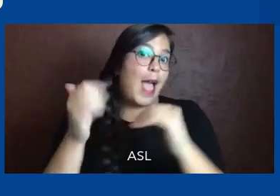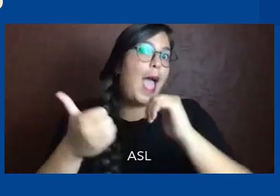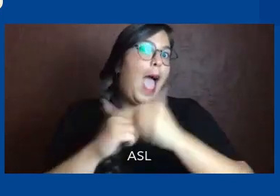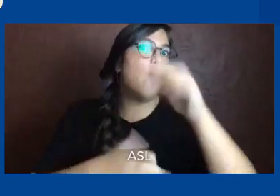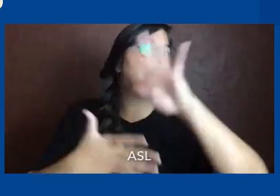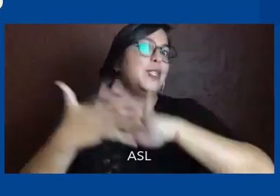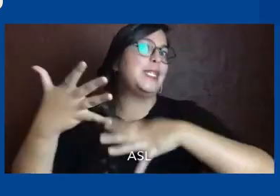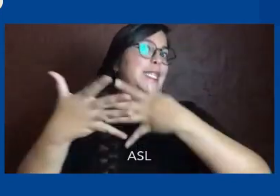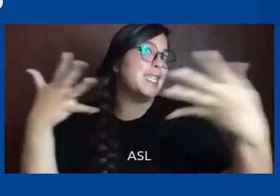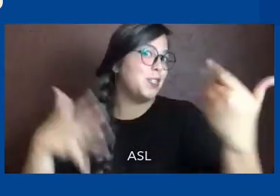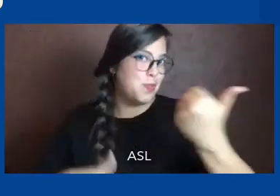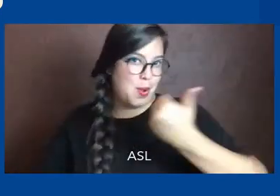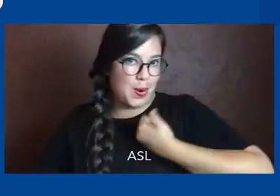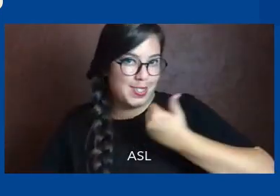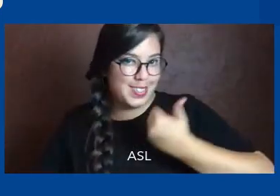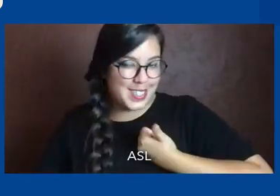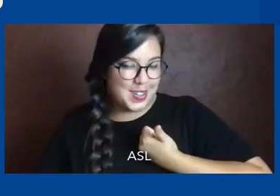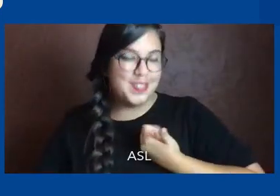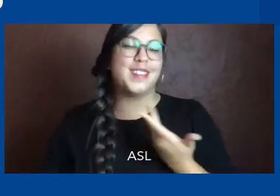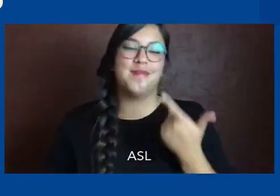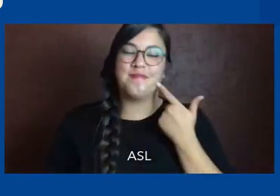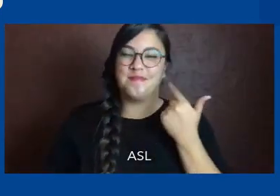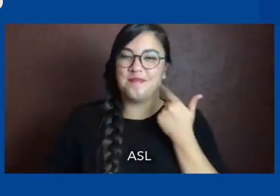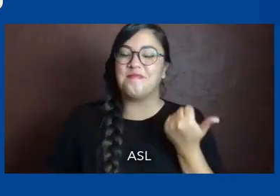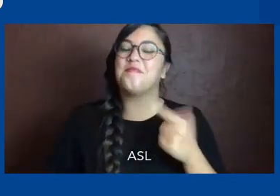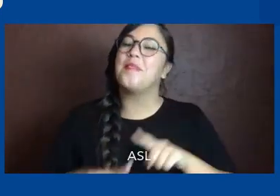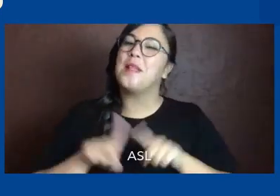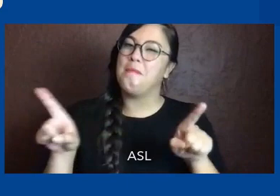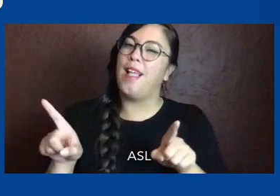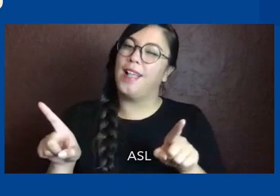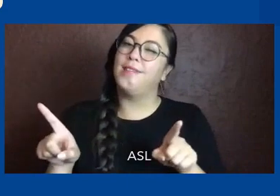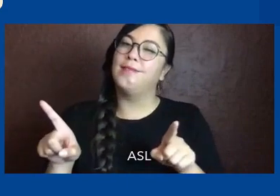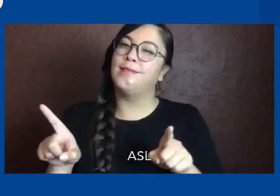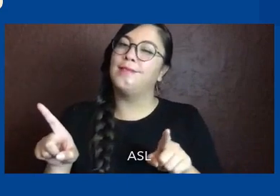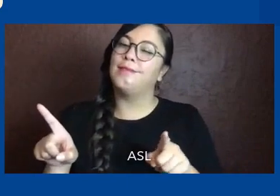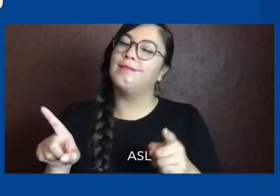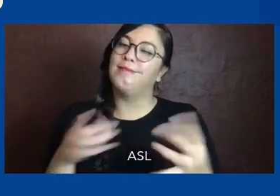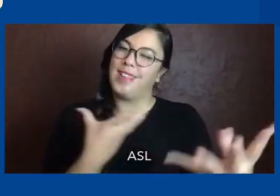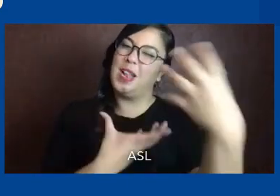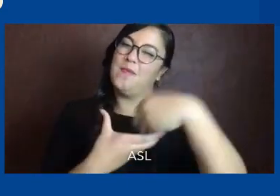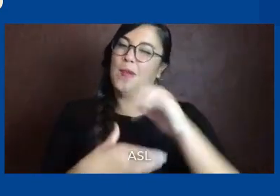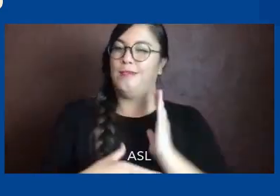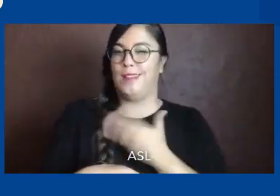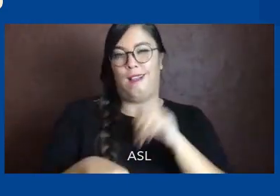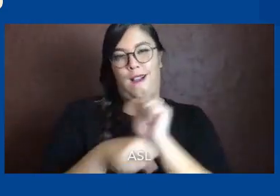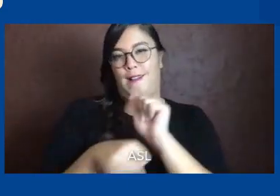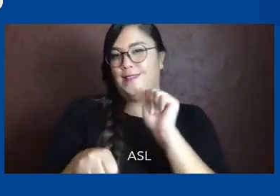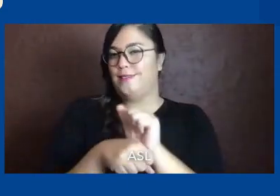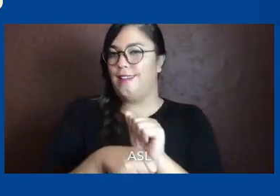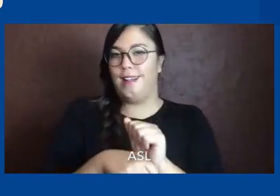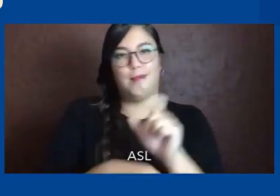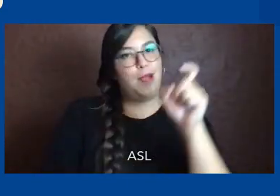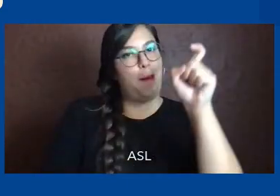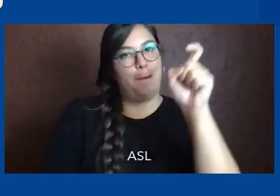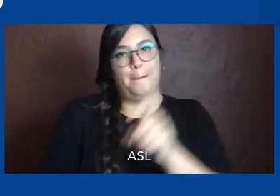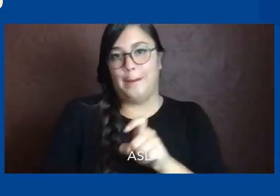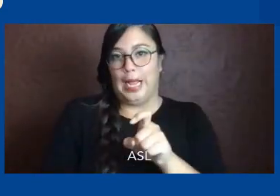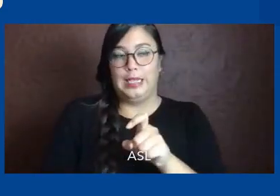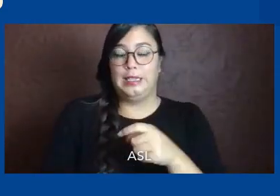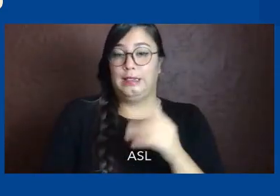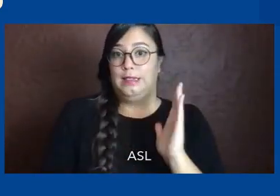ball. But that's part of this job, is that we have to throw our name in a